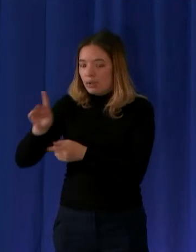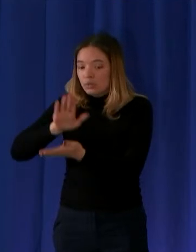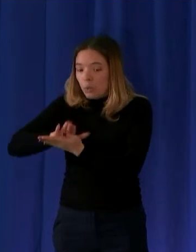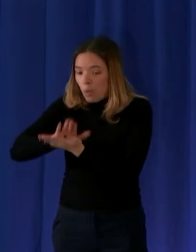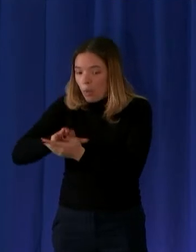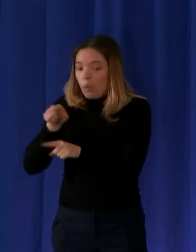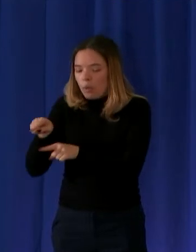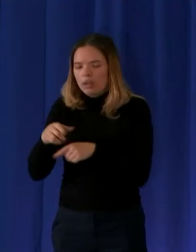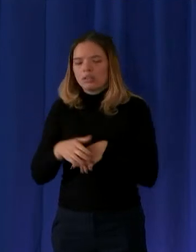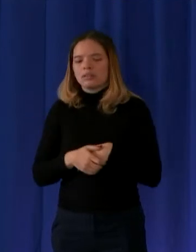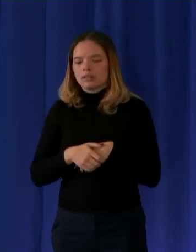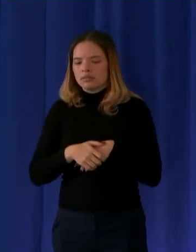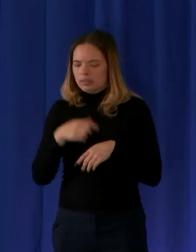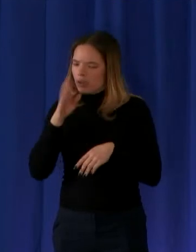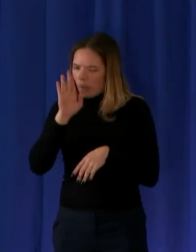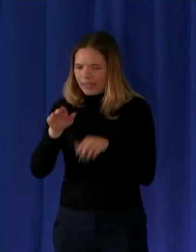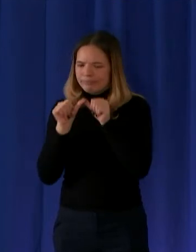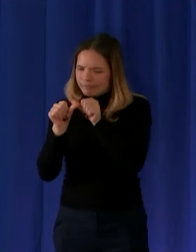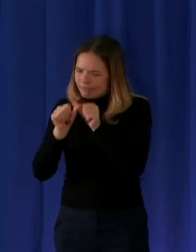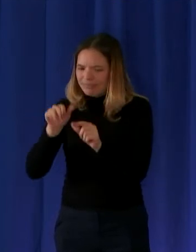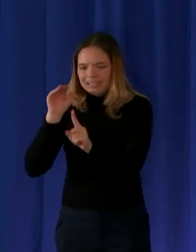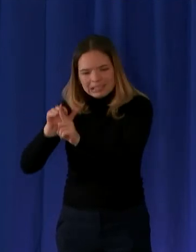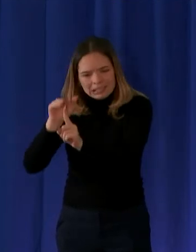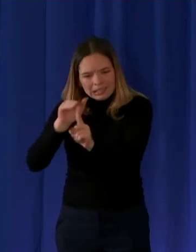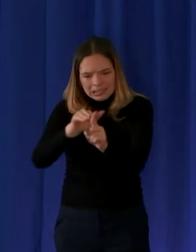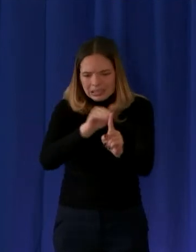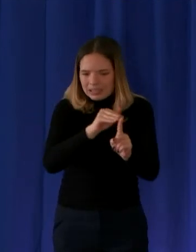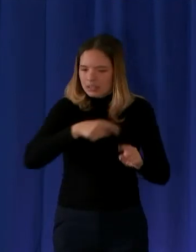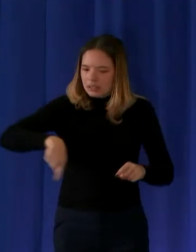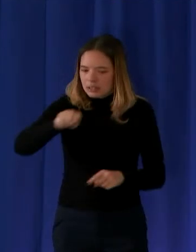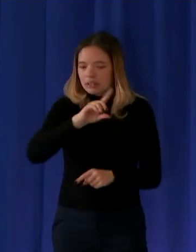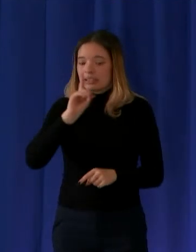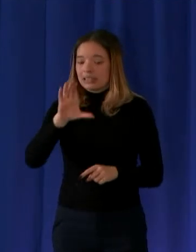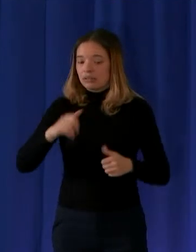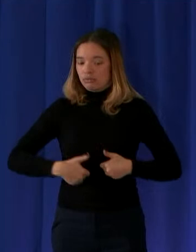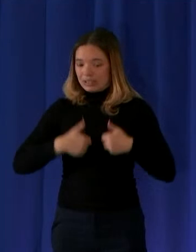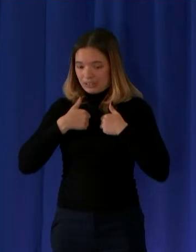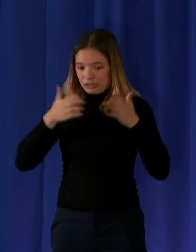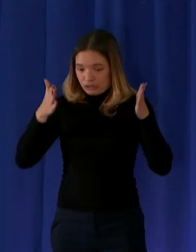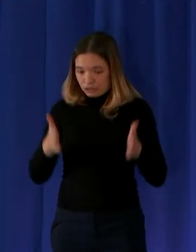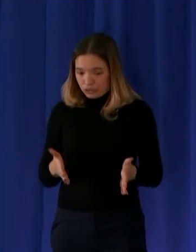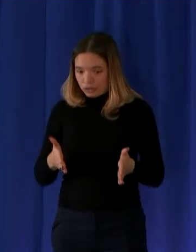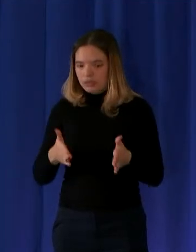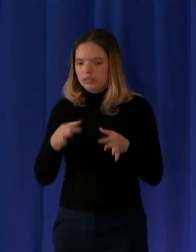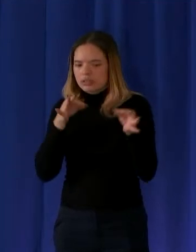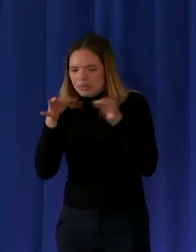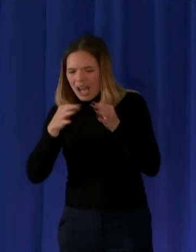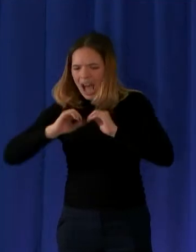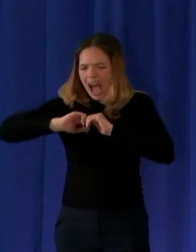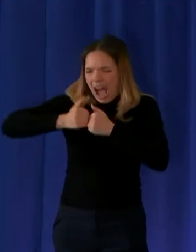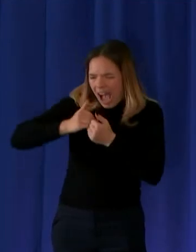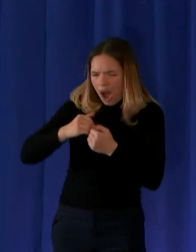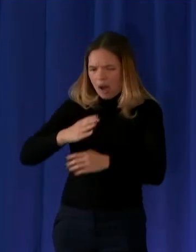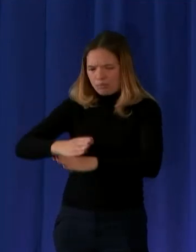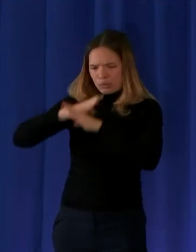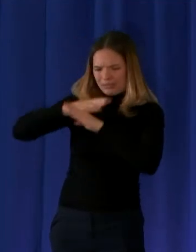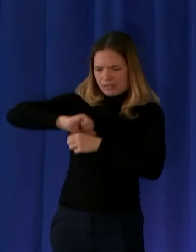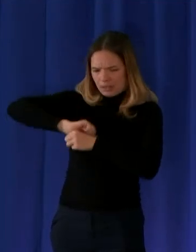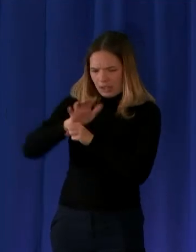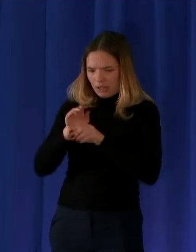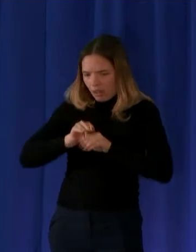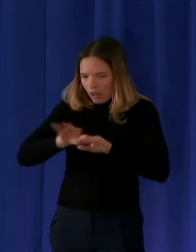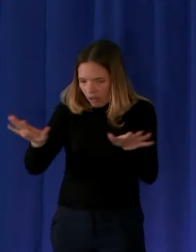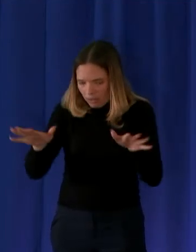break. We continue to remind DC residents of all the things that they could do to stop the spread, and we instituted